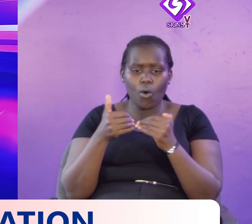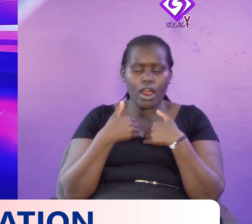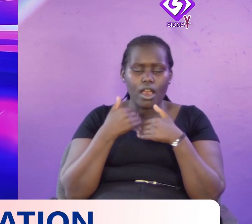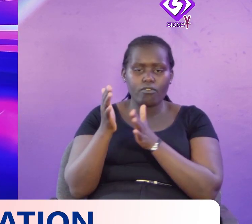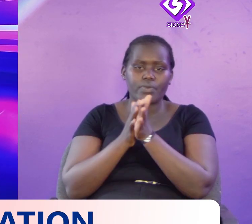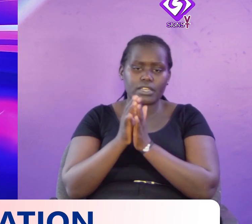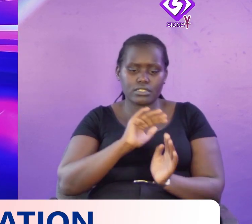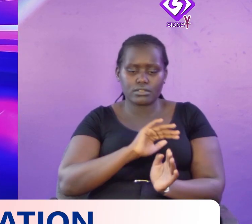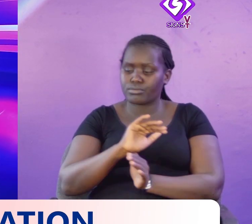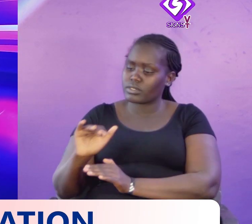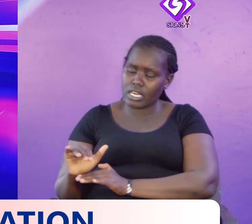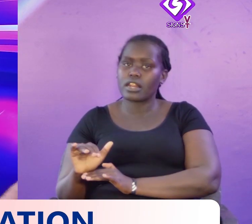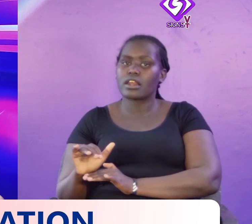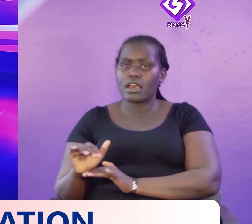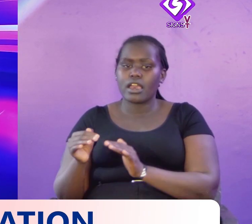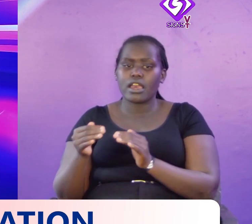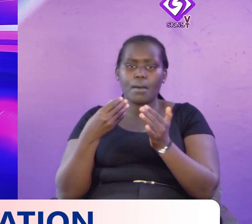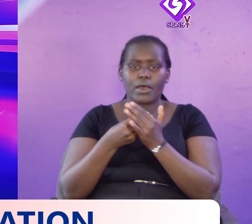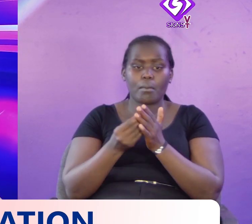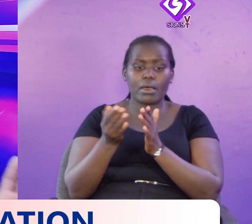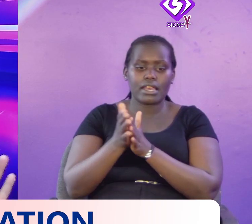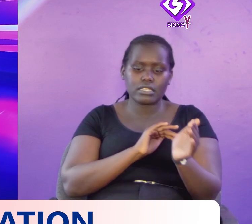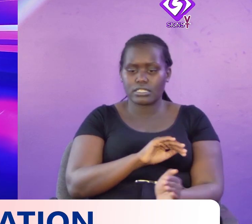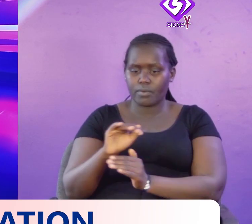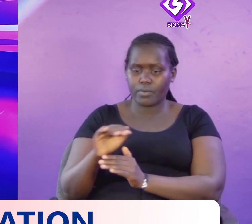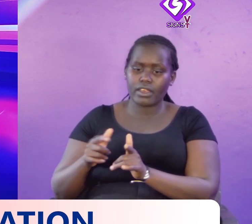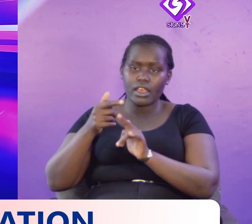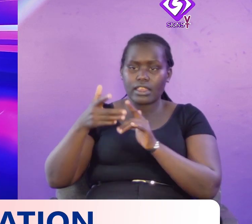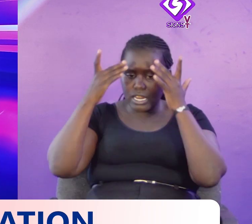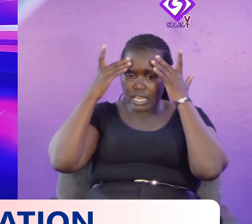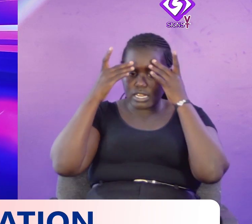these political and money interests aside, yes, and decide to